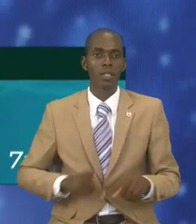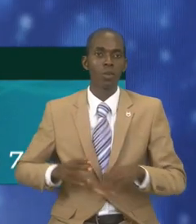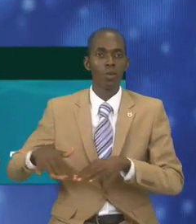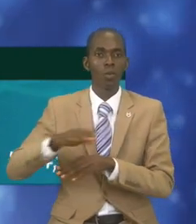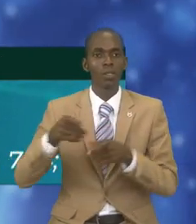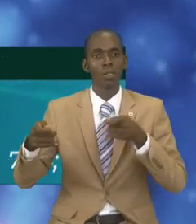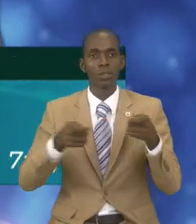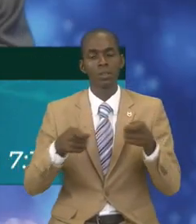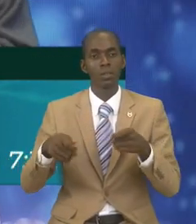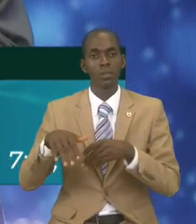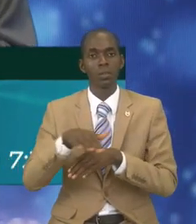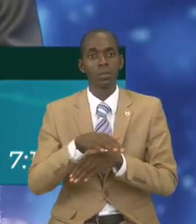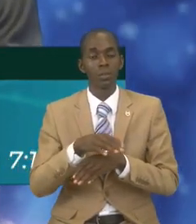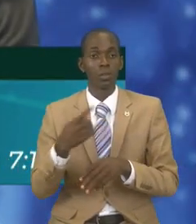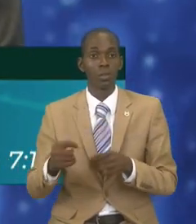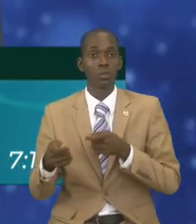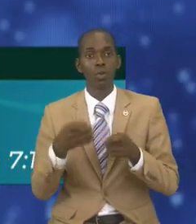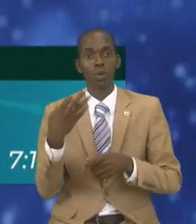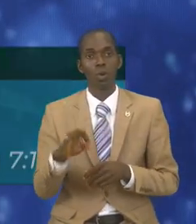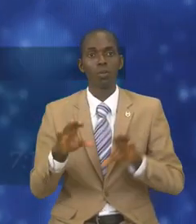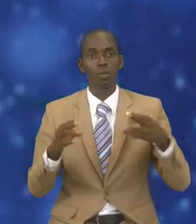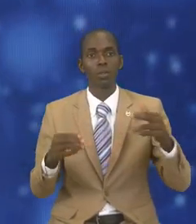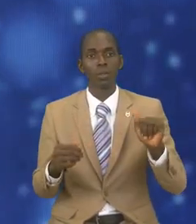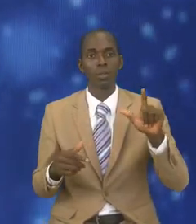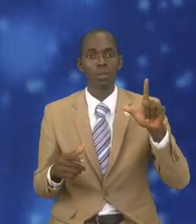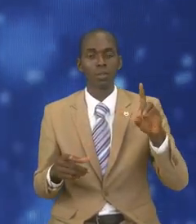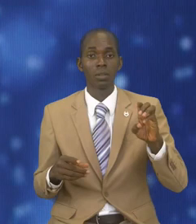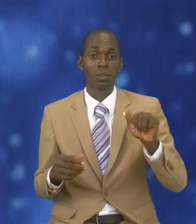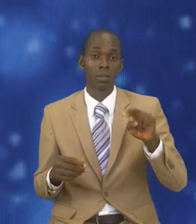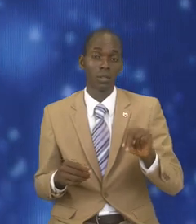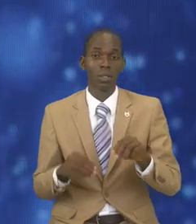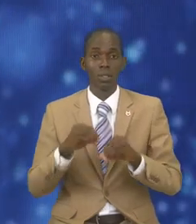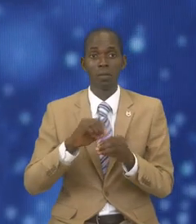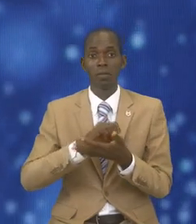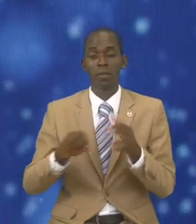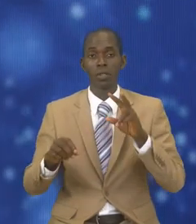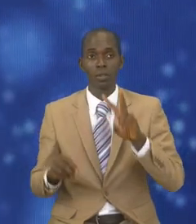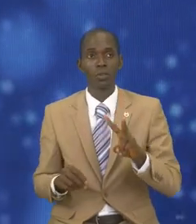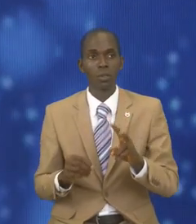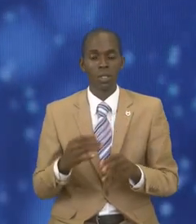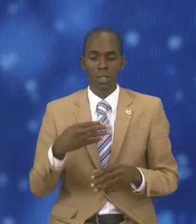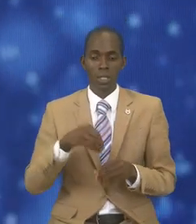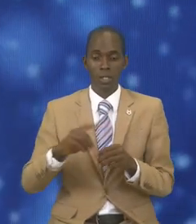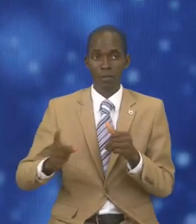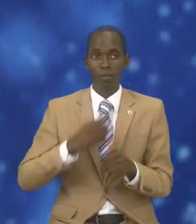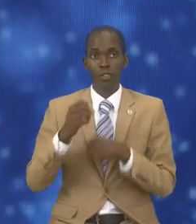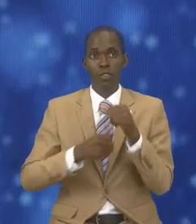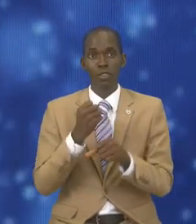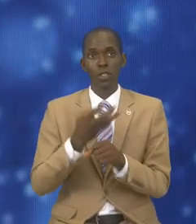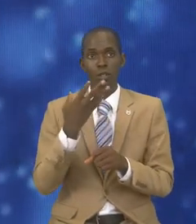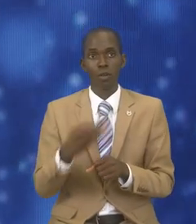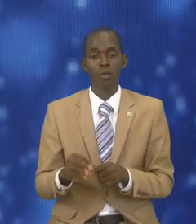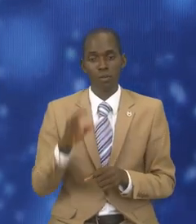Chaldeans. Then in verse 2 says, in the first year of his reign, I, Daniel,